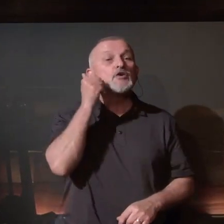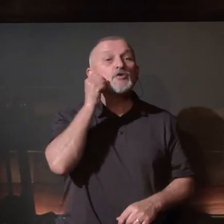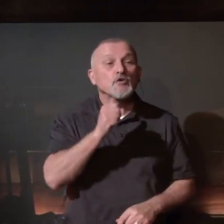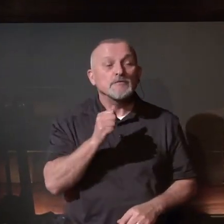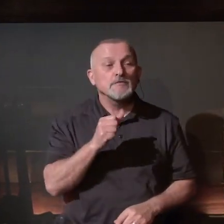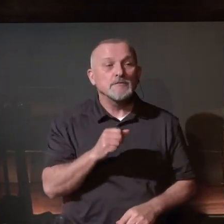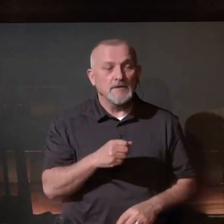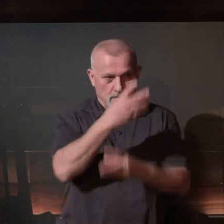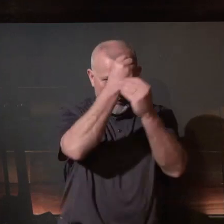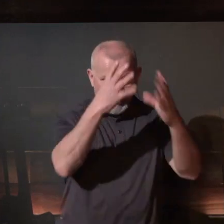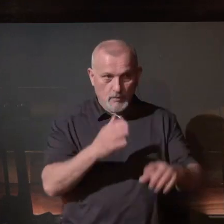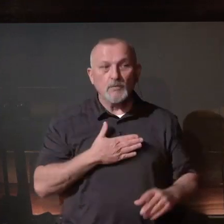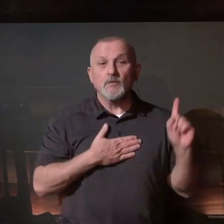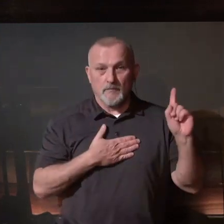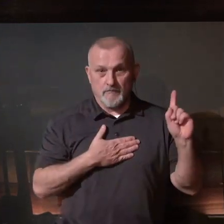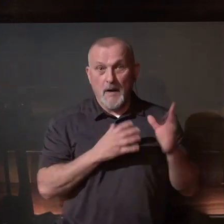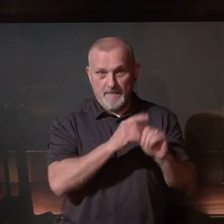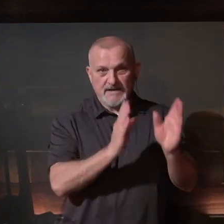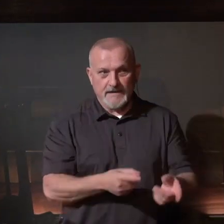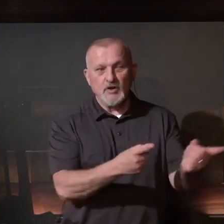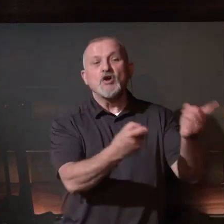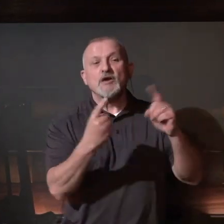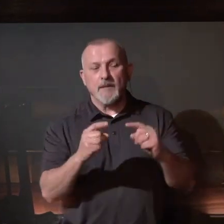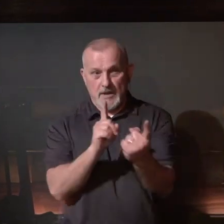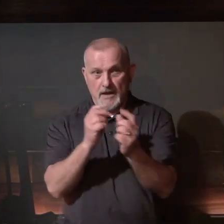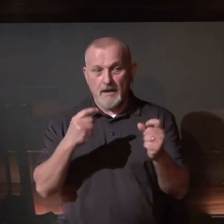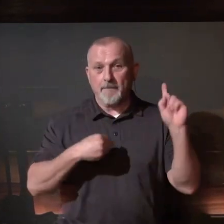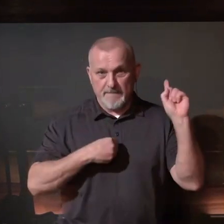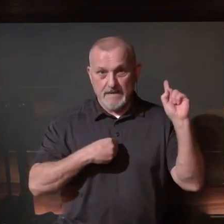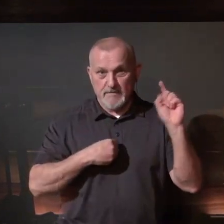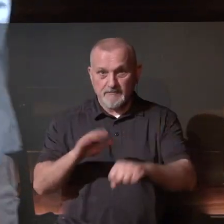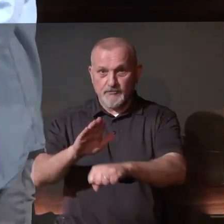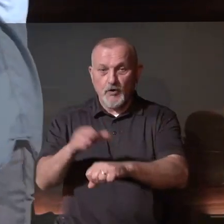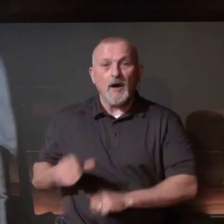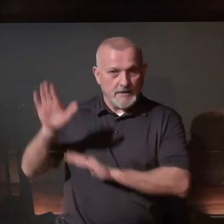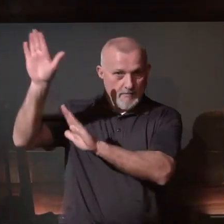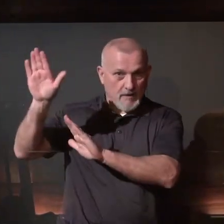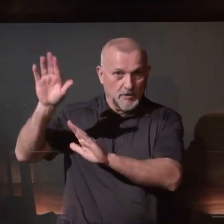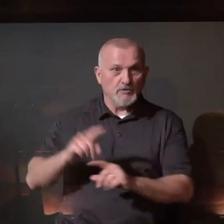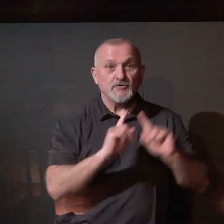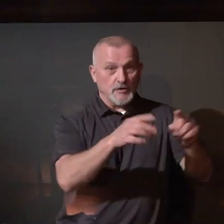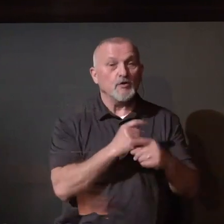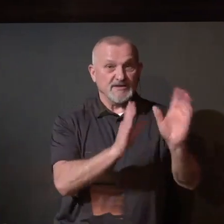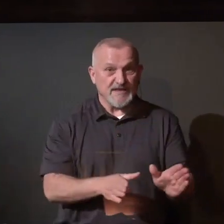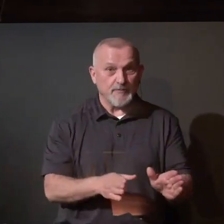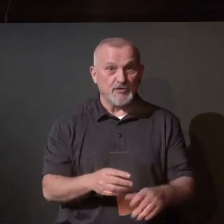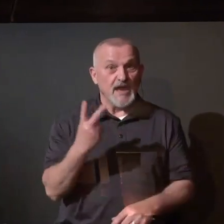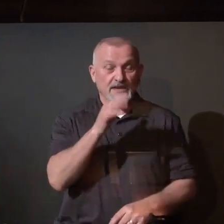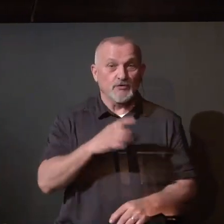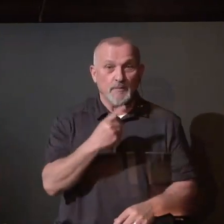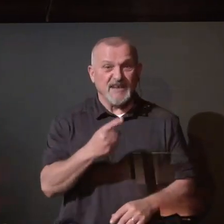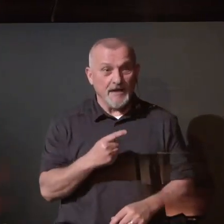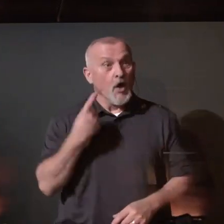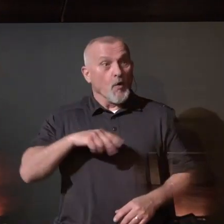We've been there before. Go tell them. So they went and told the disciples. They said, hey, we saw Jesus. He is risen. He has